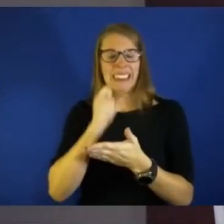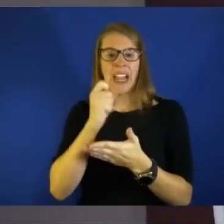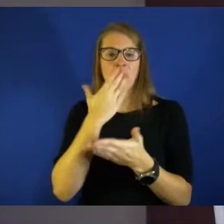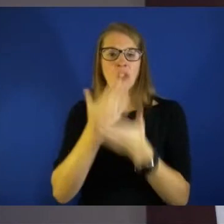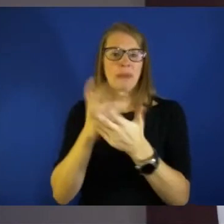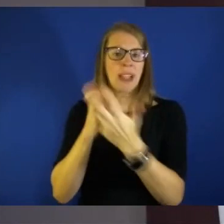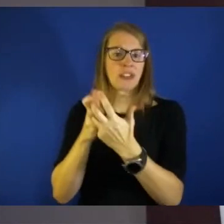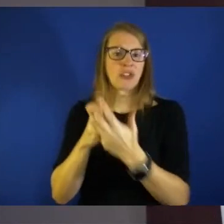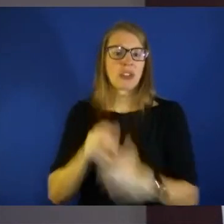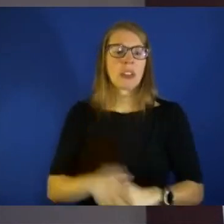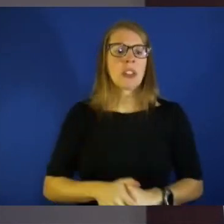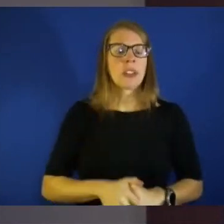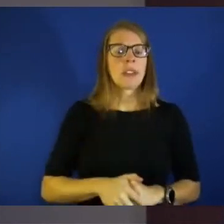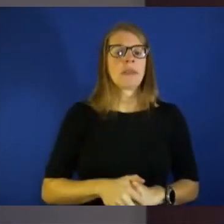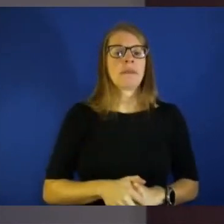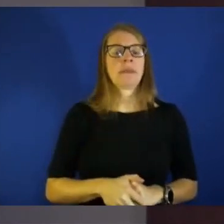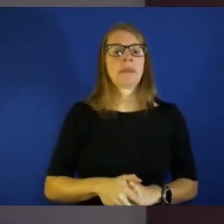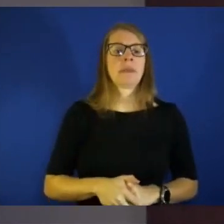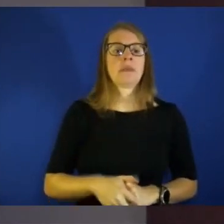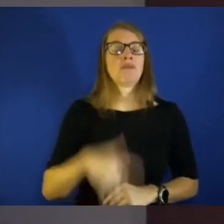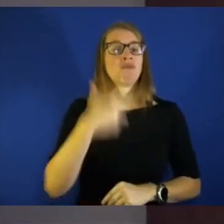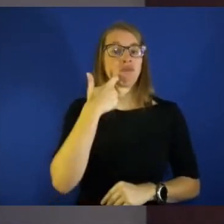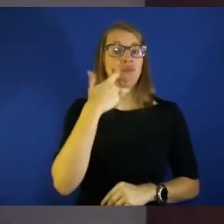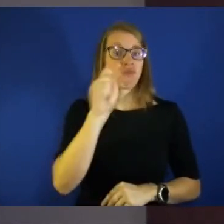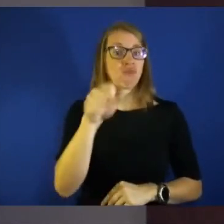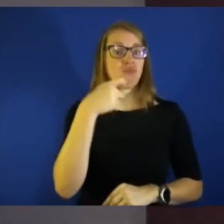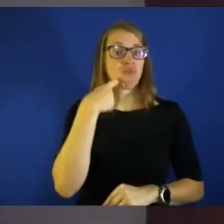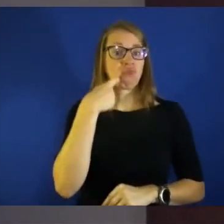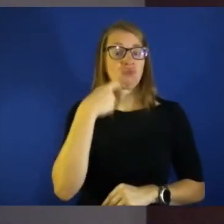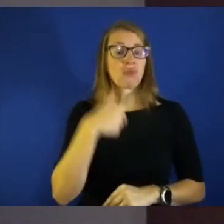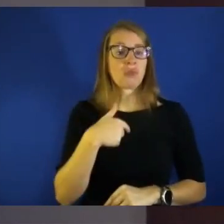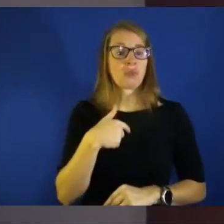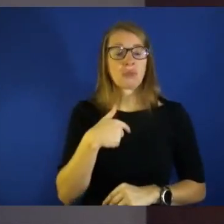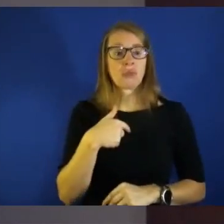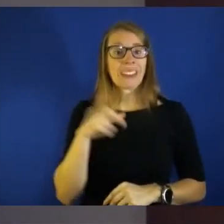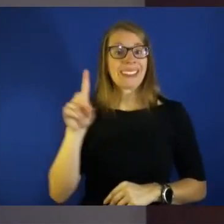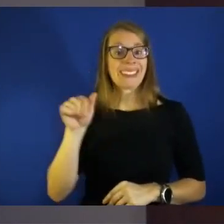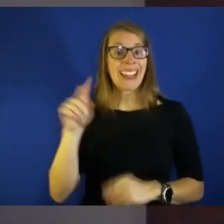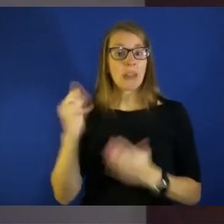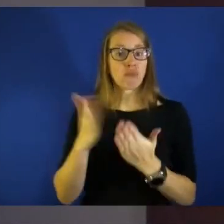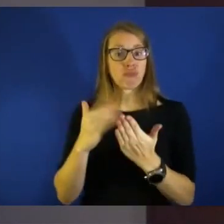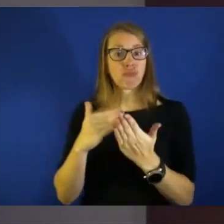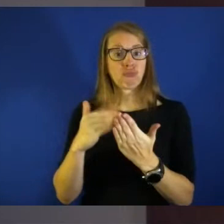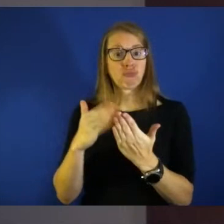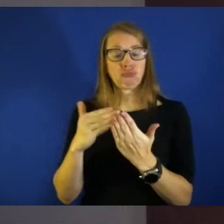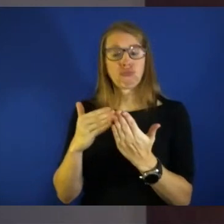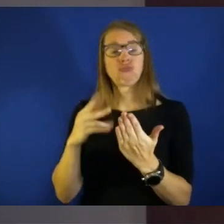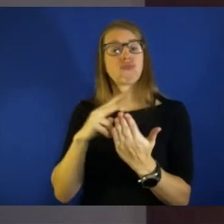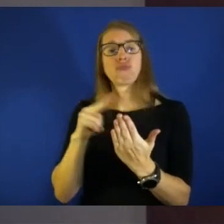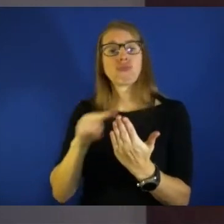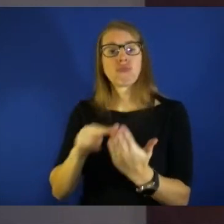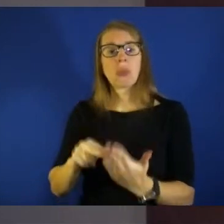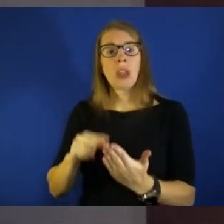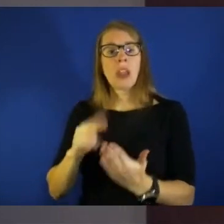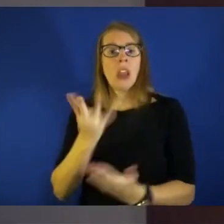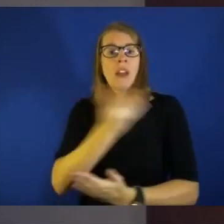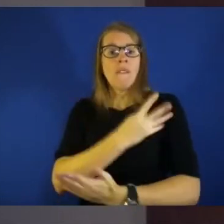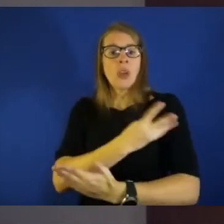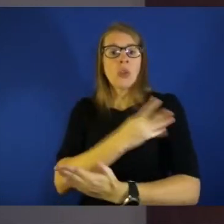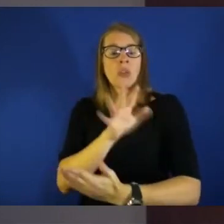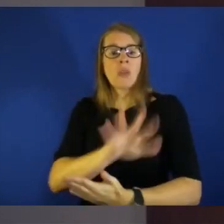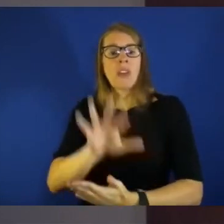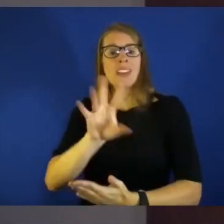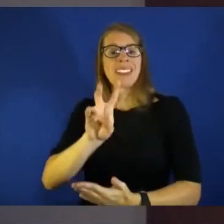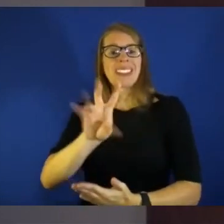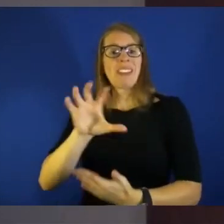have, I've just recently looked through our data on this again, and we've infused about 700 people with monoclonal